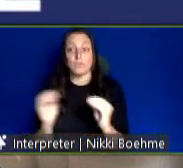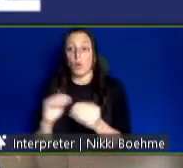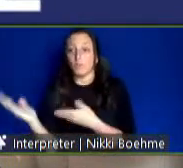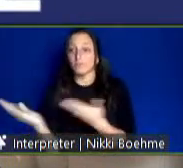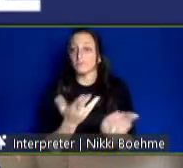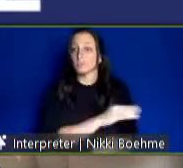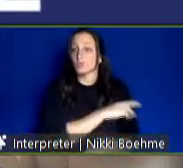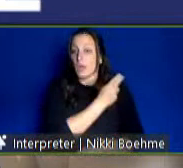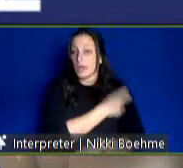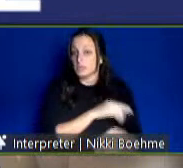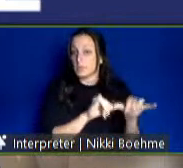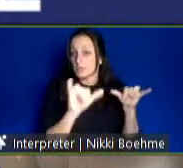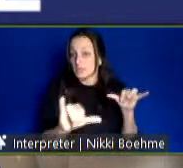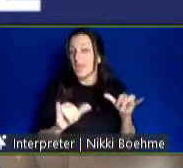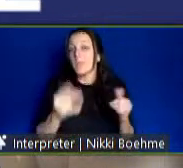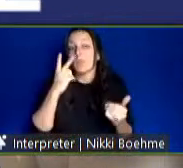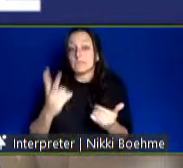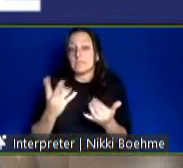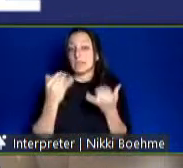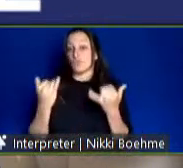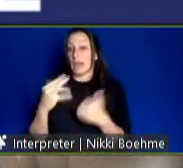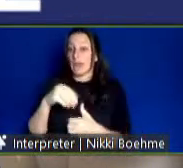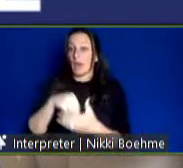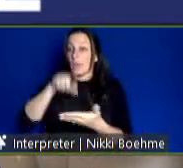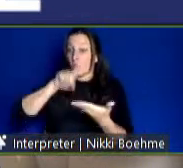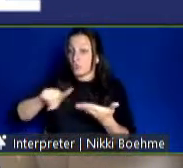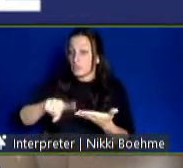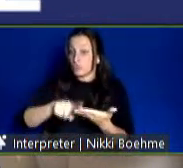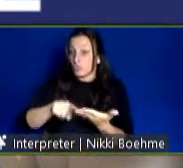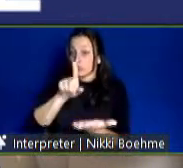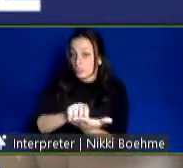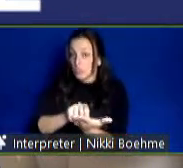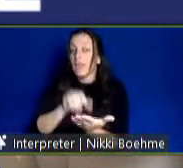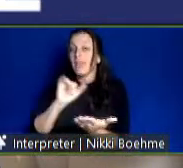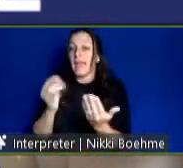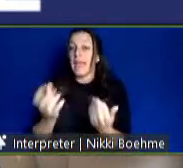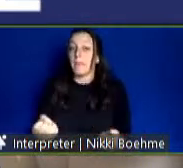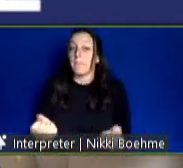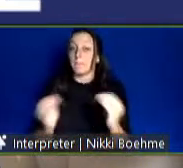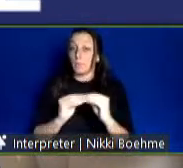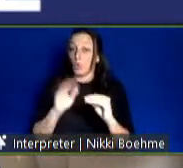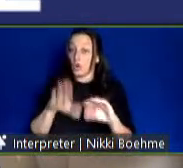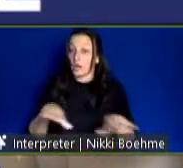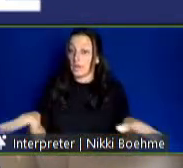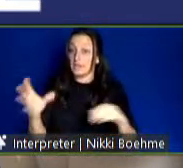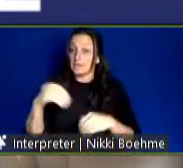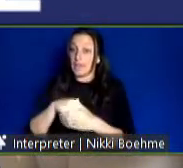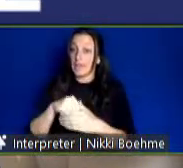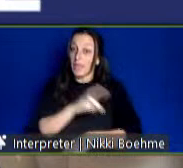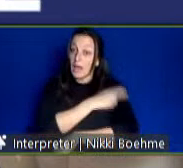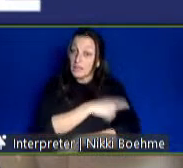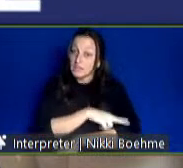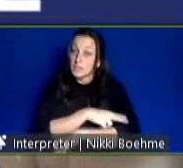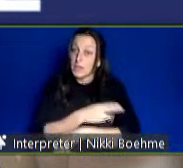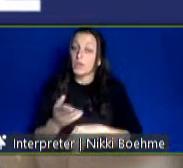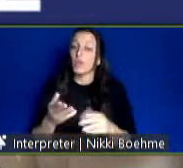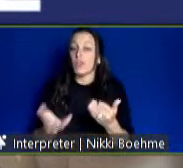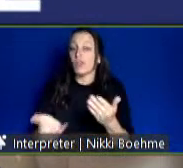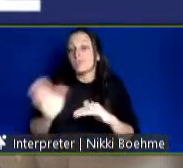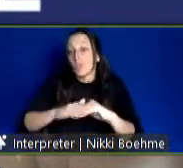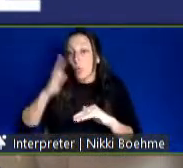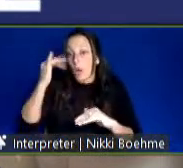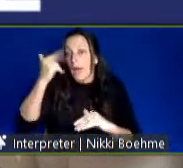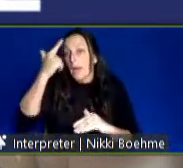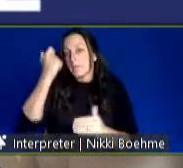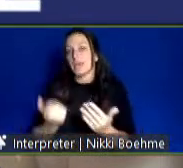the literature right now is suggesting that the increased hospitalizations that we're seeing here in Colorado and across the country are probably primarily due to